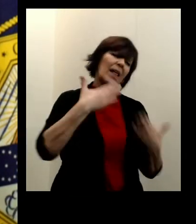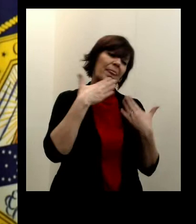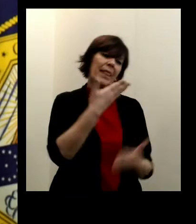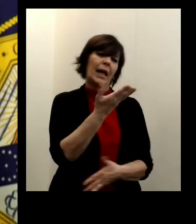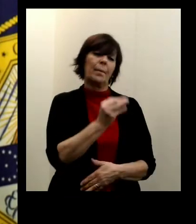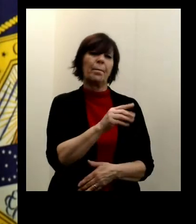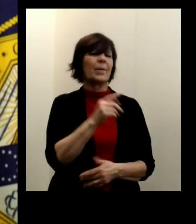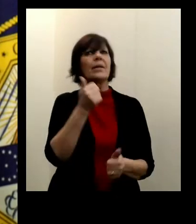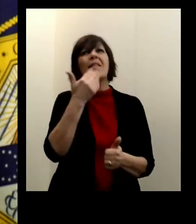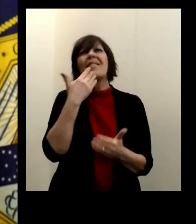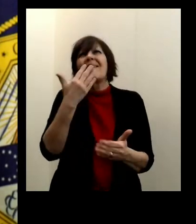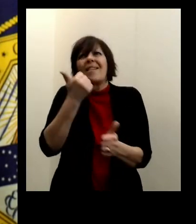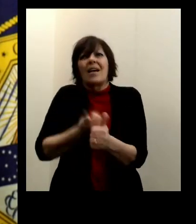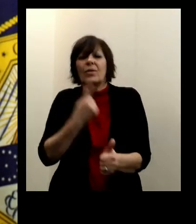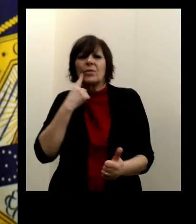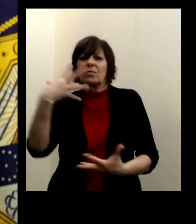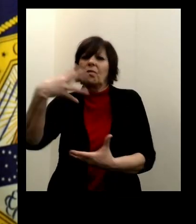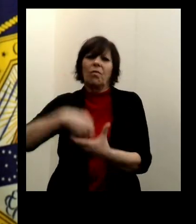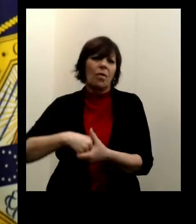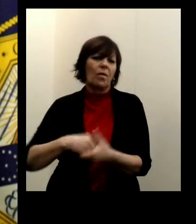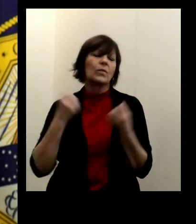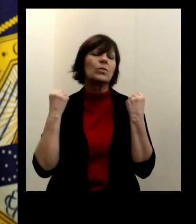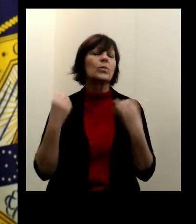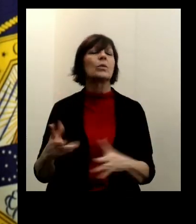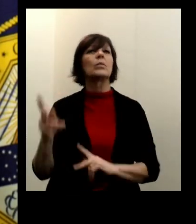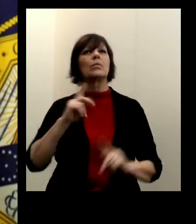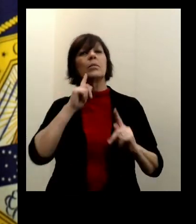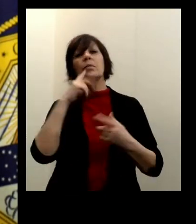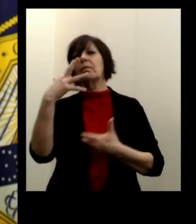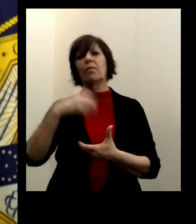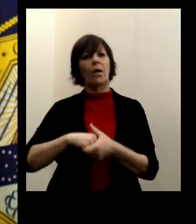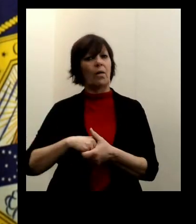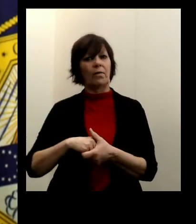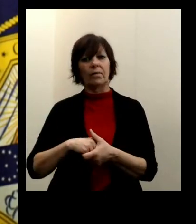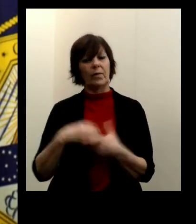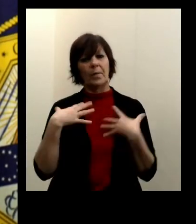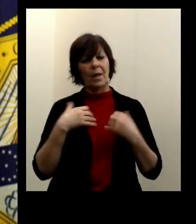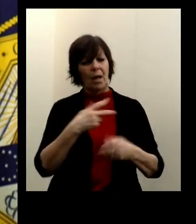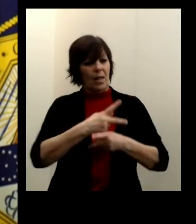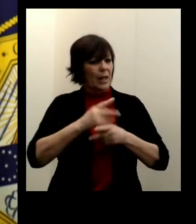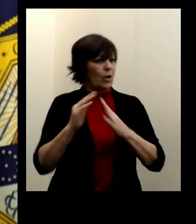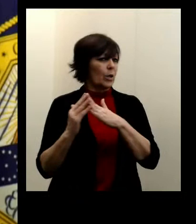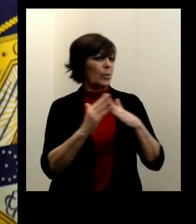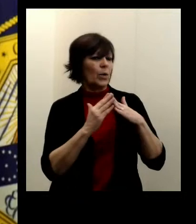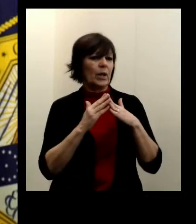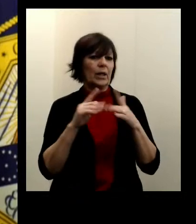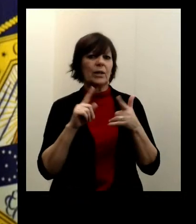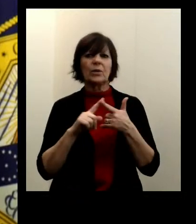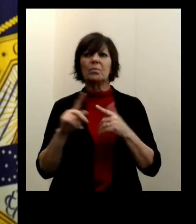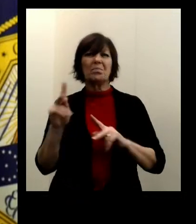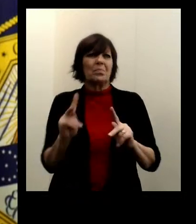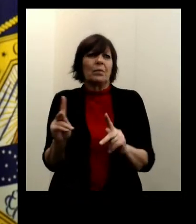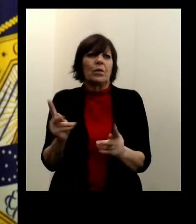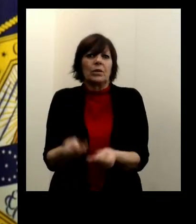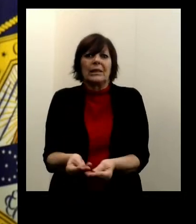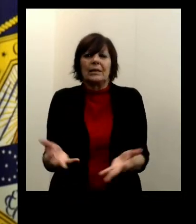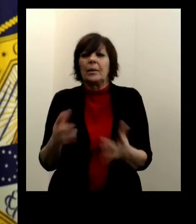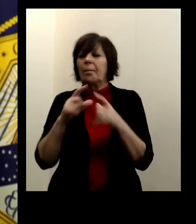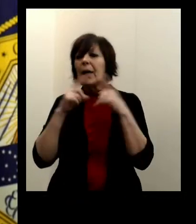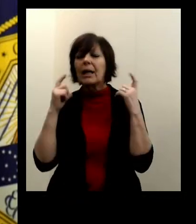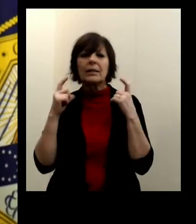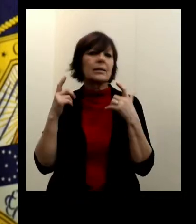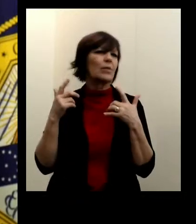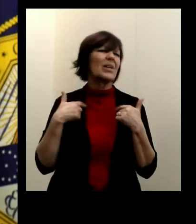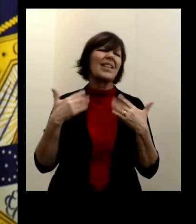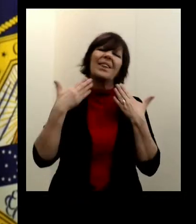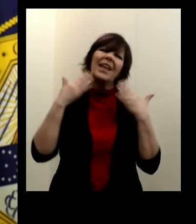thank everyone else who's played a role. There's so many other people who've played a role, from the healthcare community to even citizens just distributing masks. I